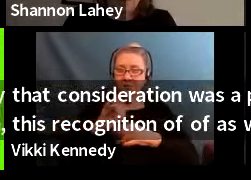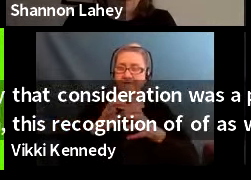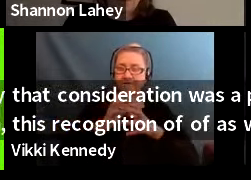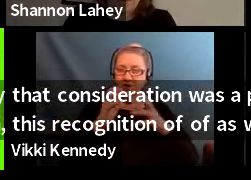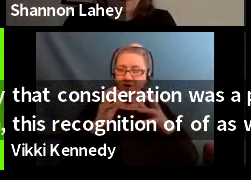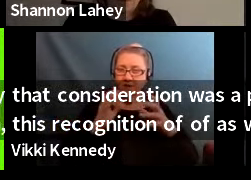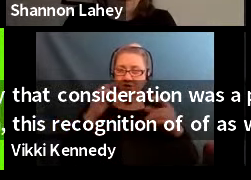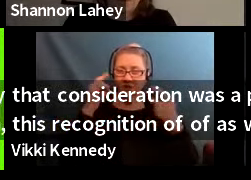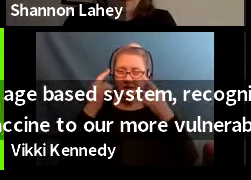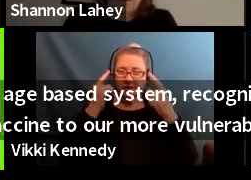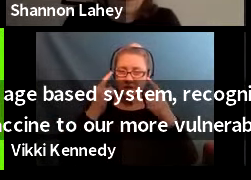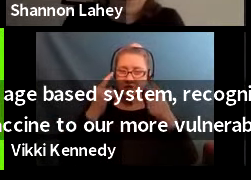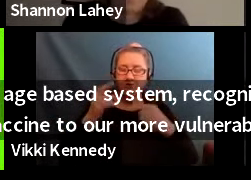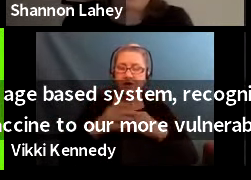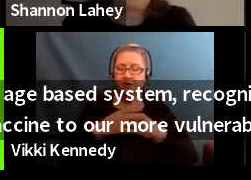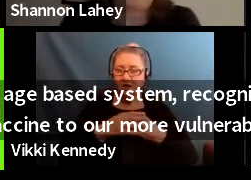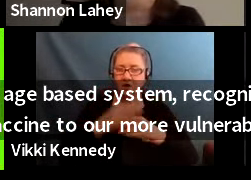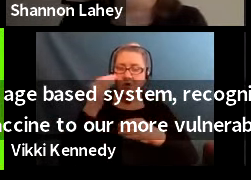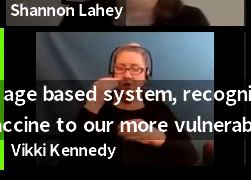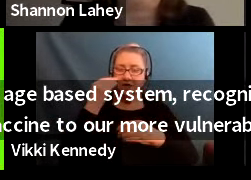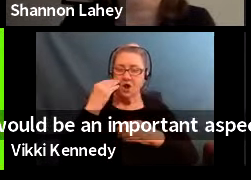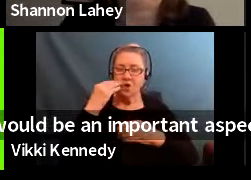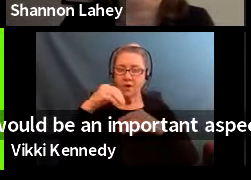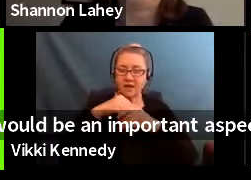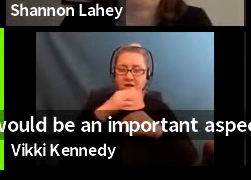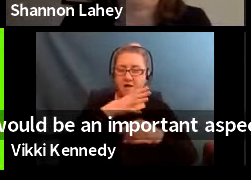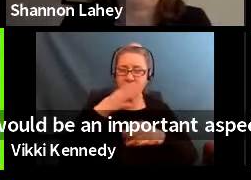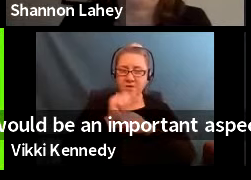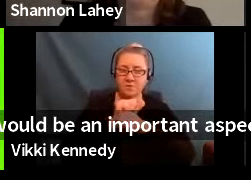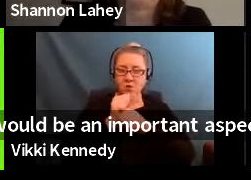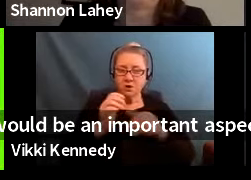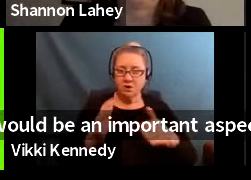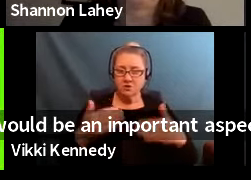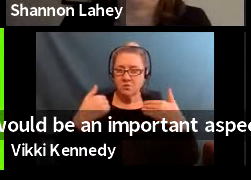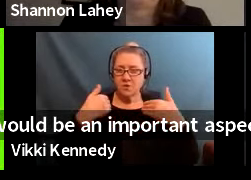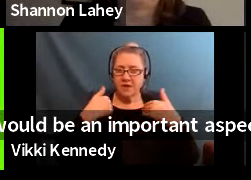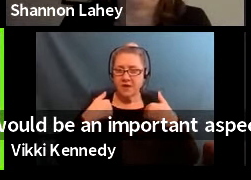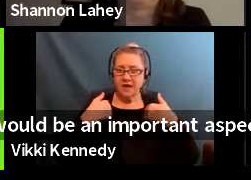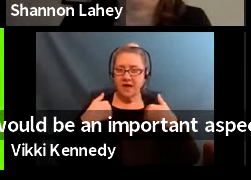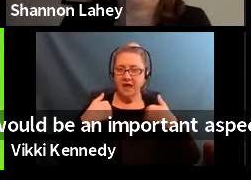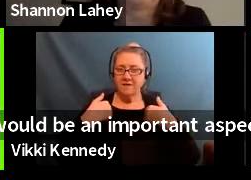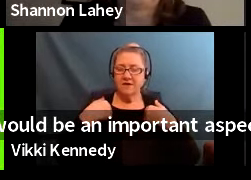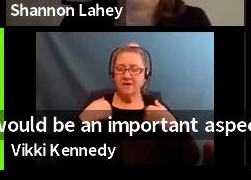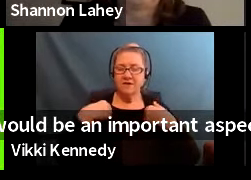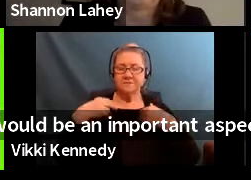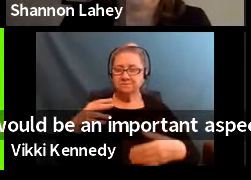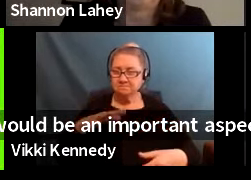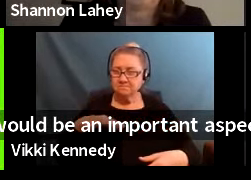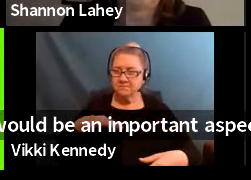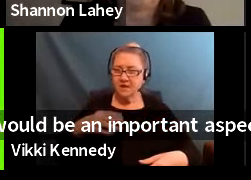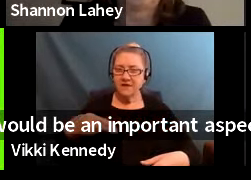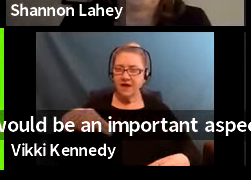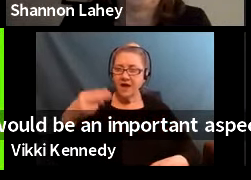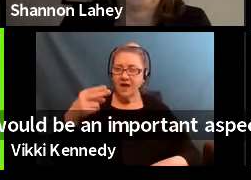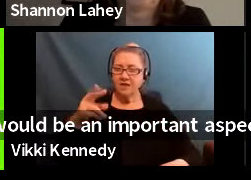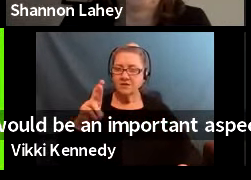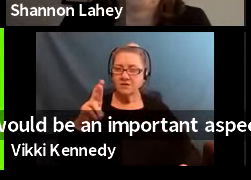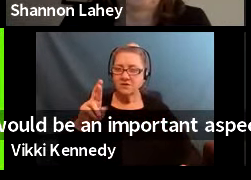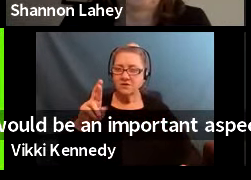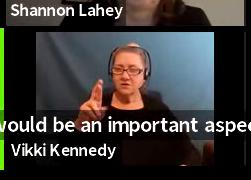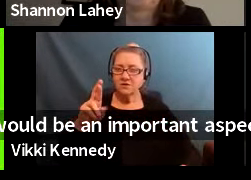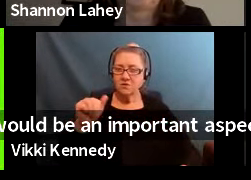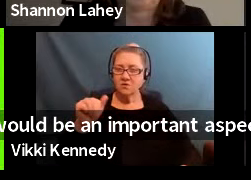for example, we know among our farm workers, we have among the highest rates that